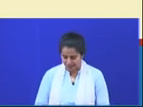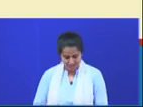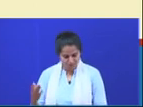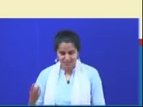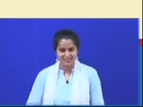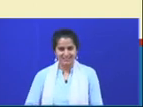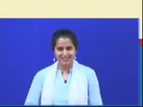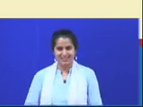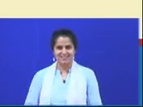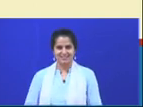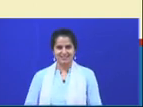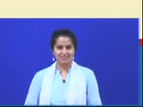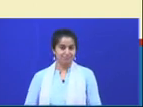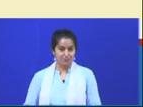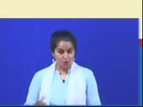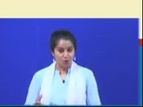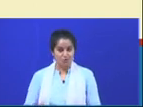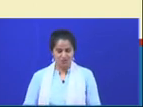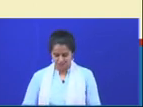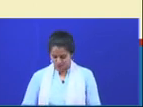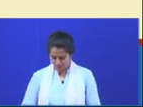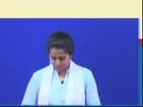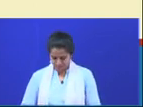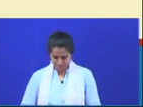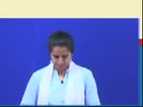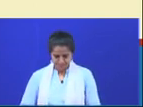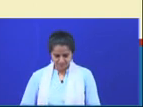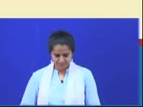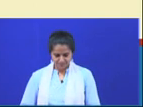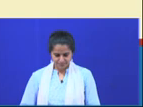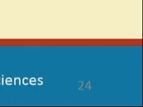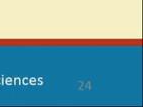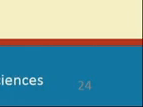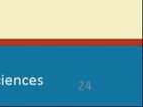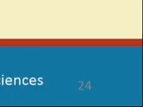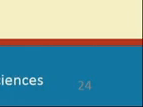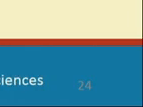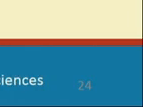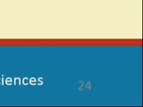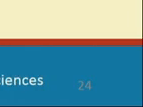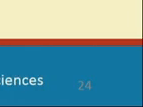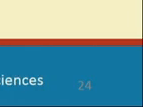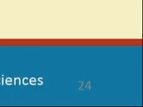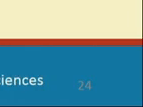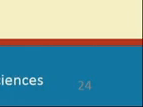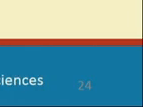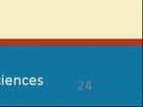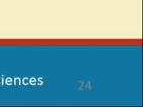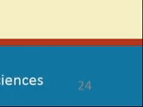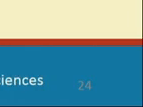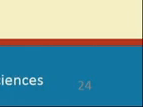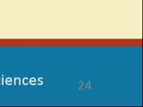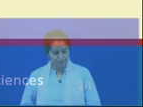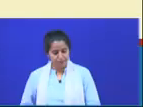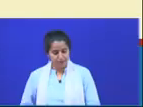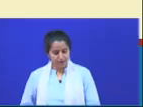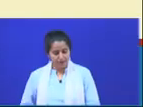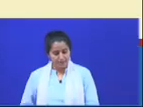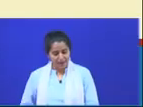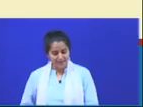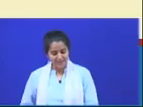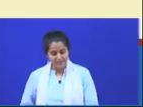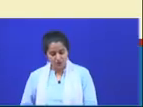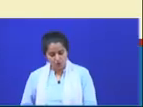time, you can say it as per your own schedule. So we have another application of this rule, is that if